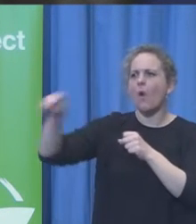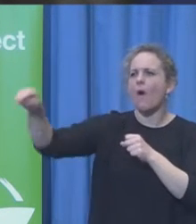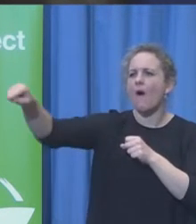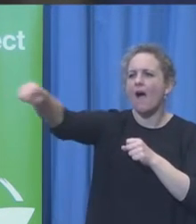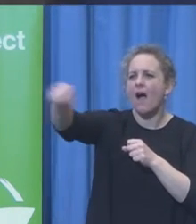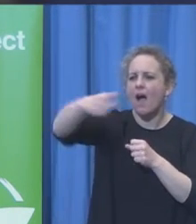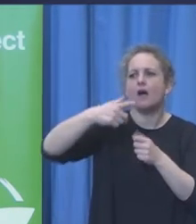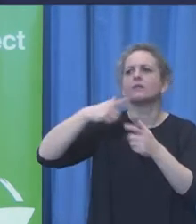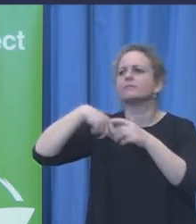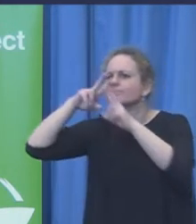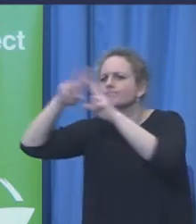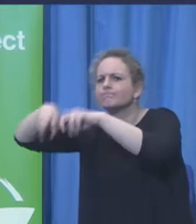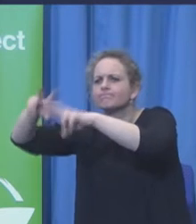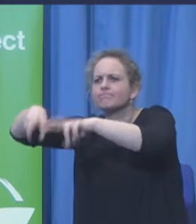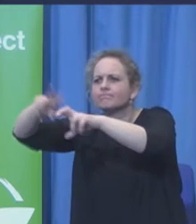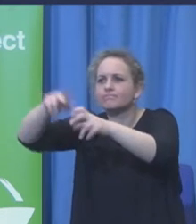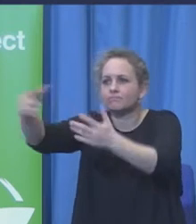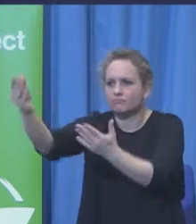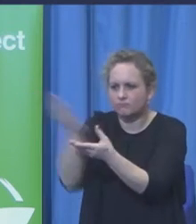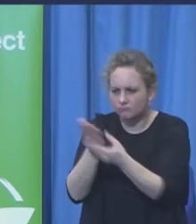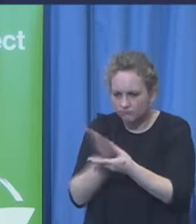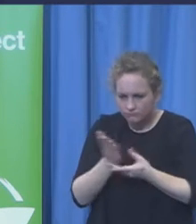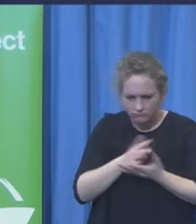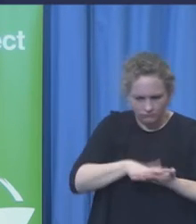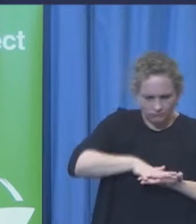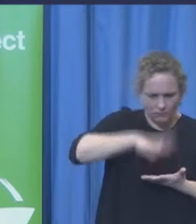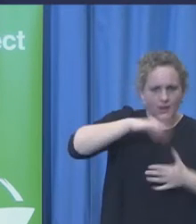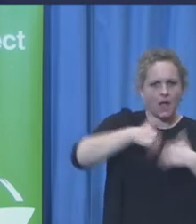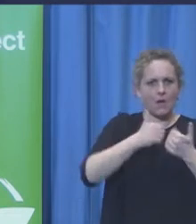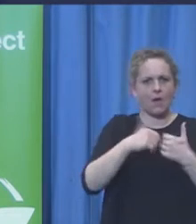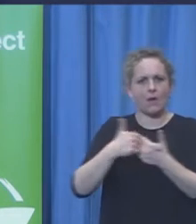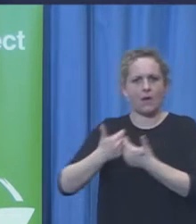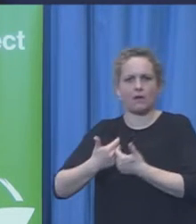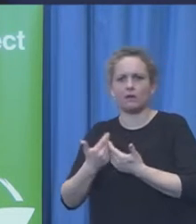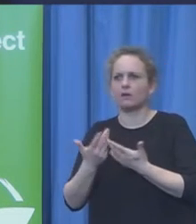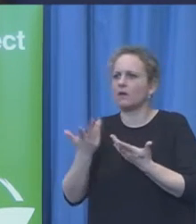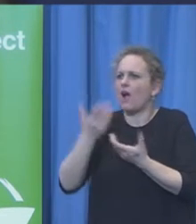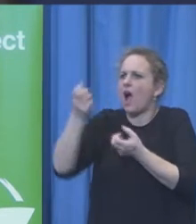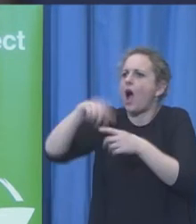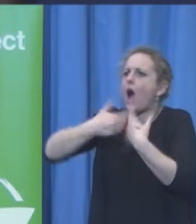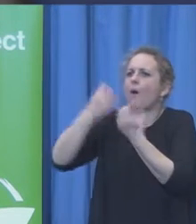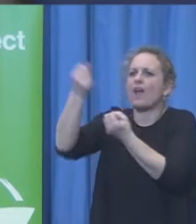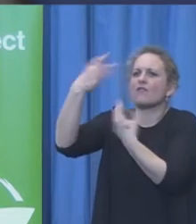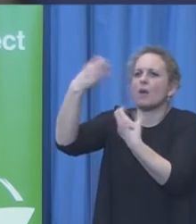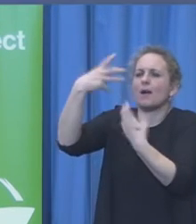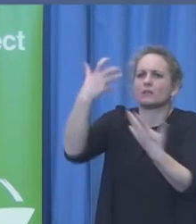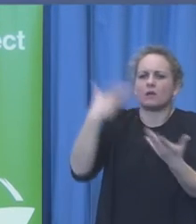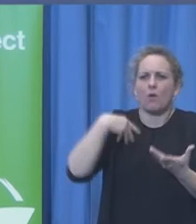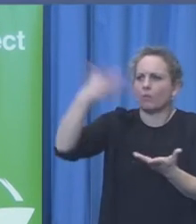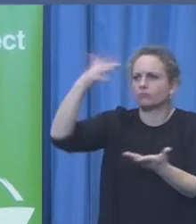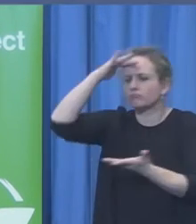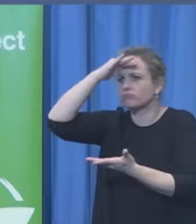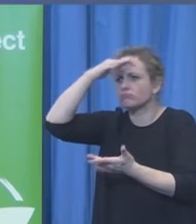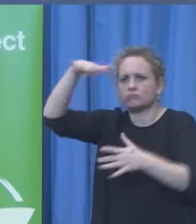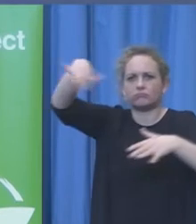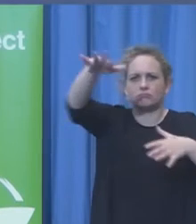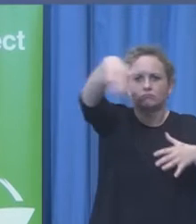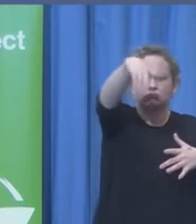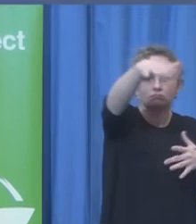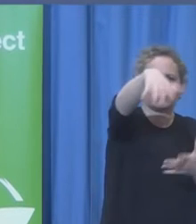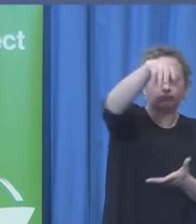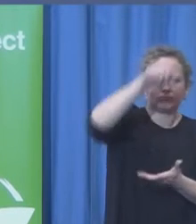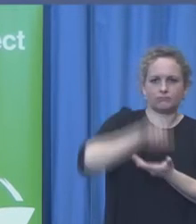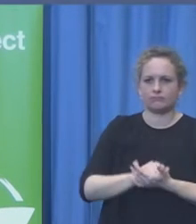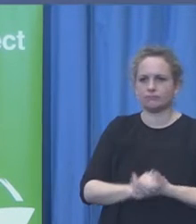Thank you very much. Very important question. Oh, here, yeah, I forgot someone. This is the last one now, and then we go back to the panels.